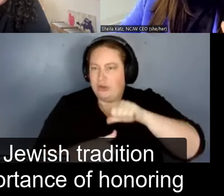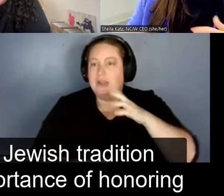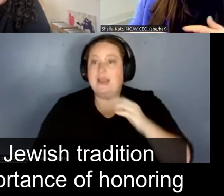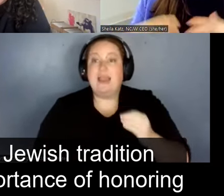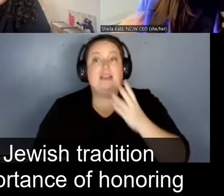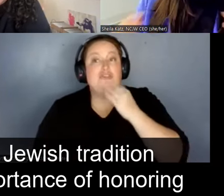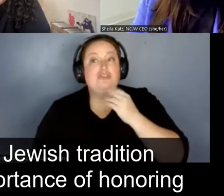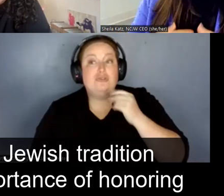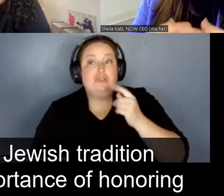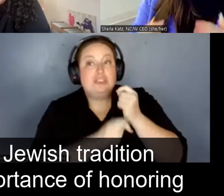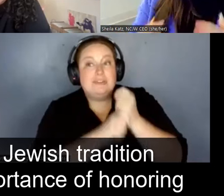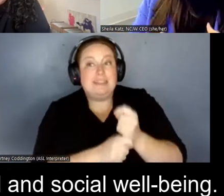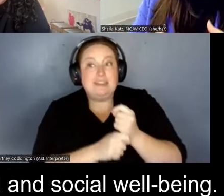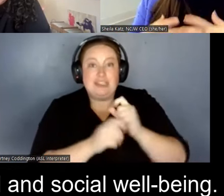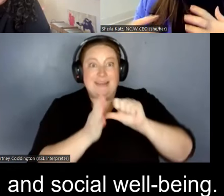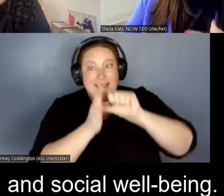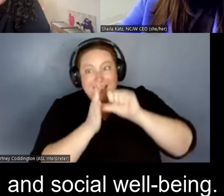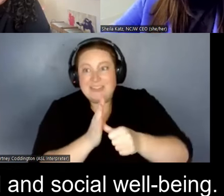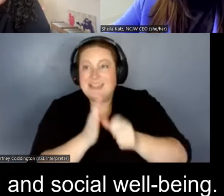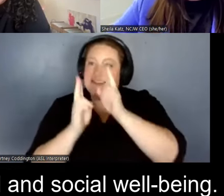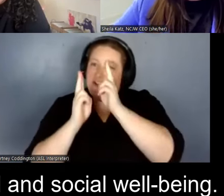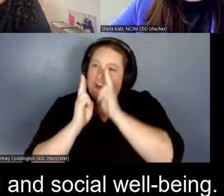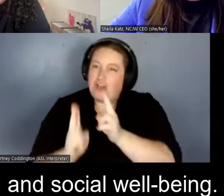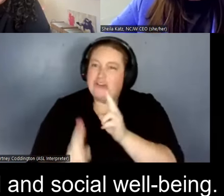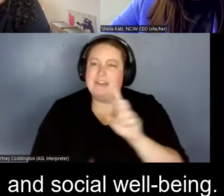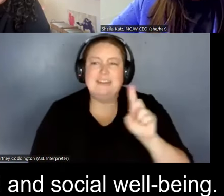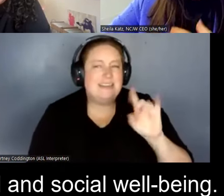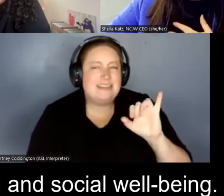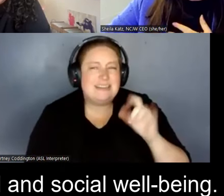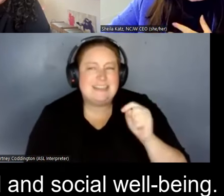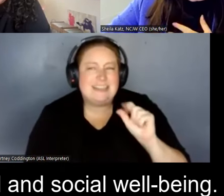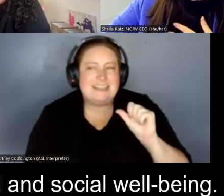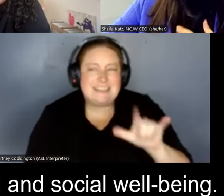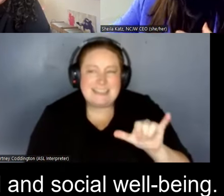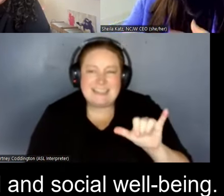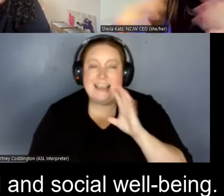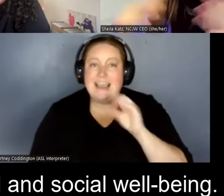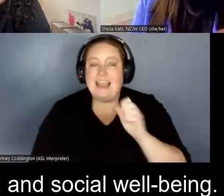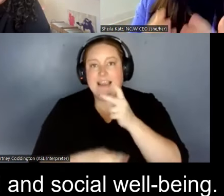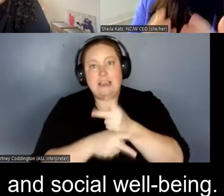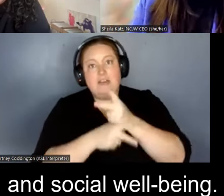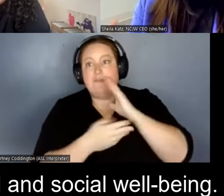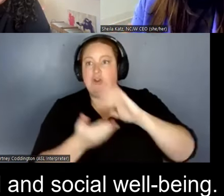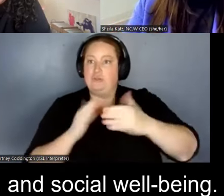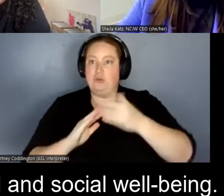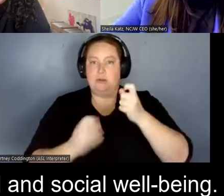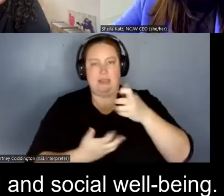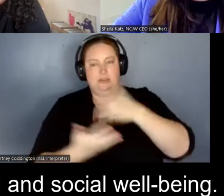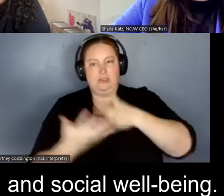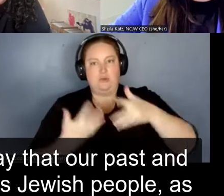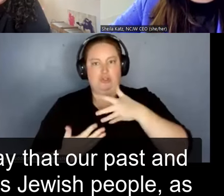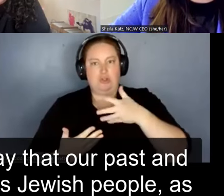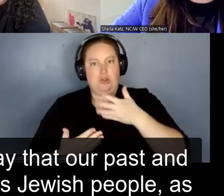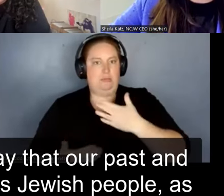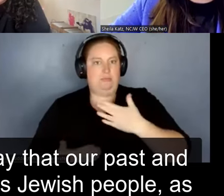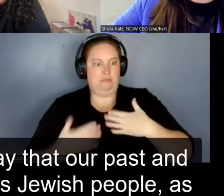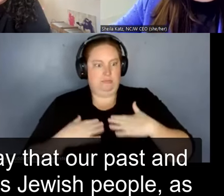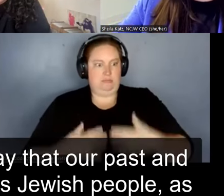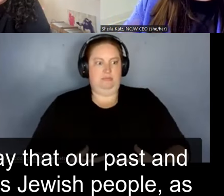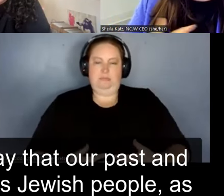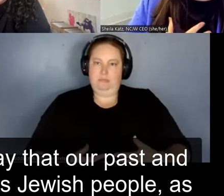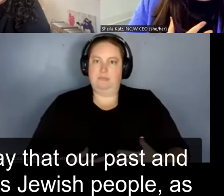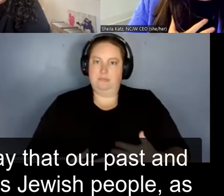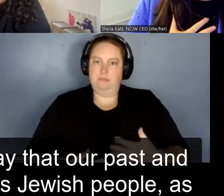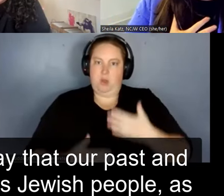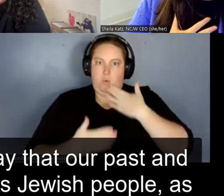the importance of honoring everybody's dignity and caring for our communal and social well-being. And that's what I heard on this call today.